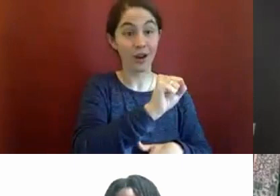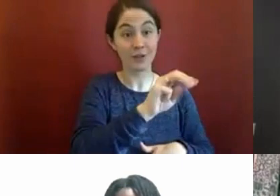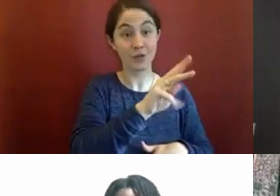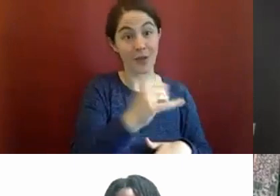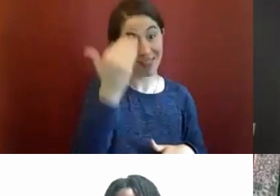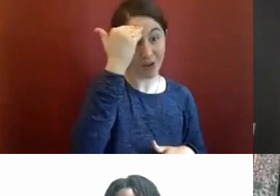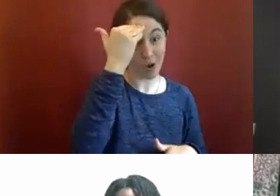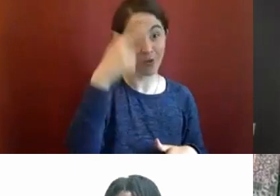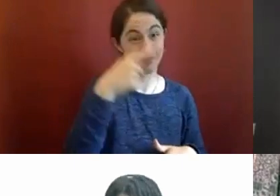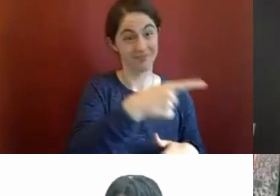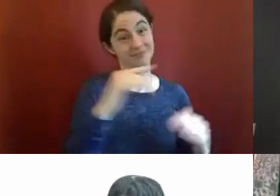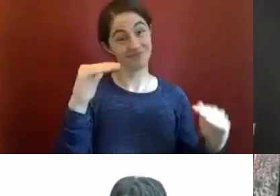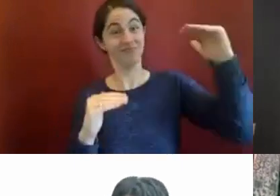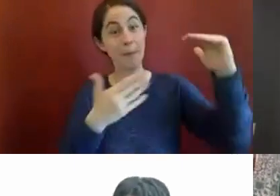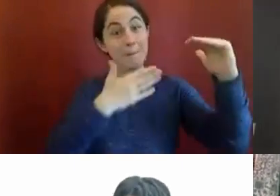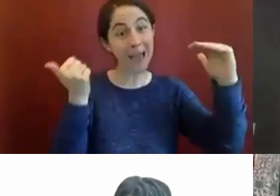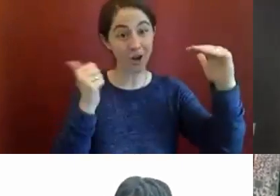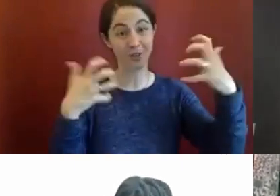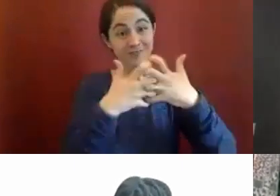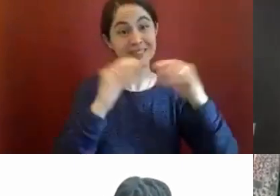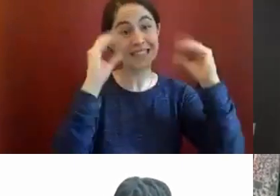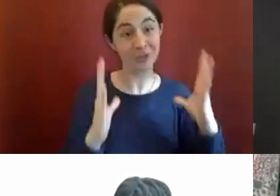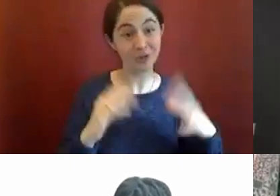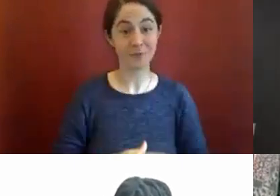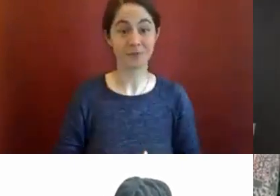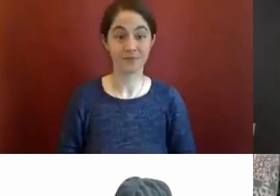Thank you. Natalie, Anna?